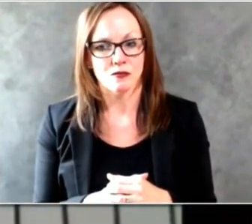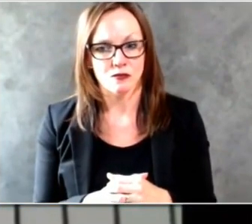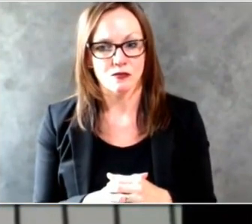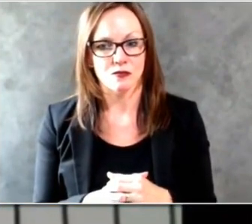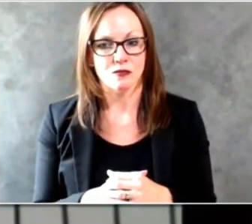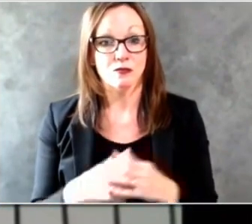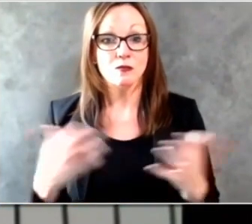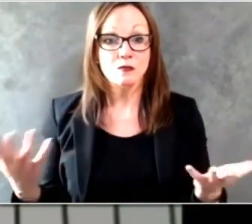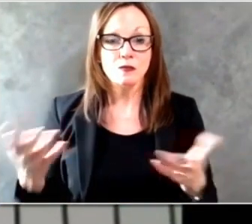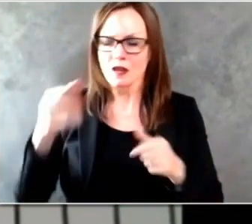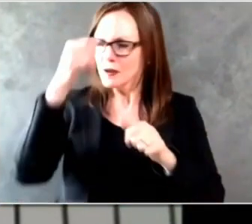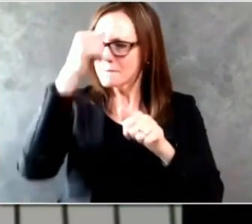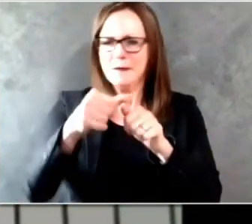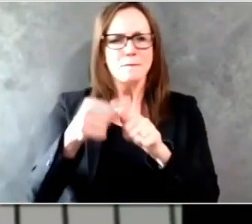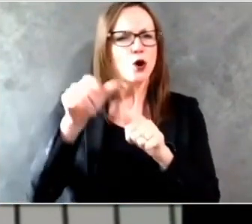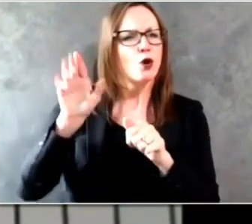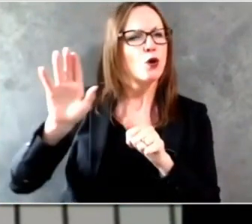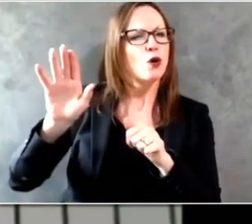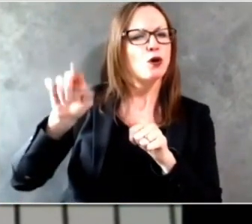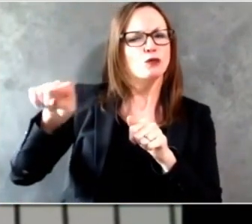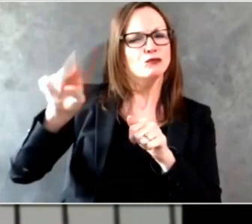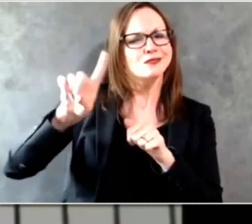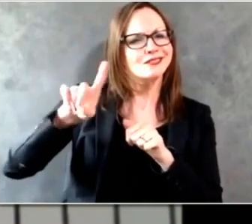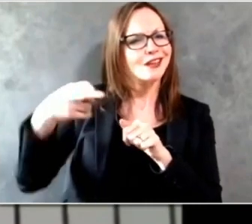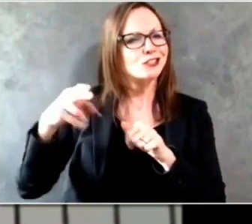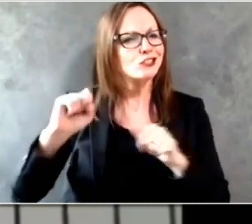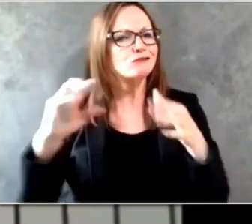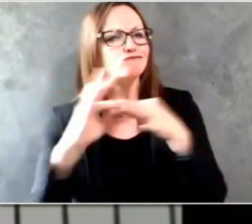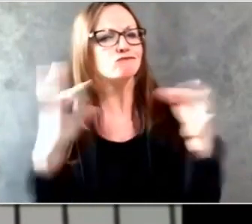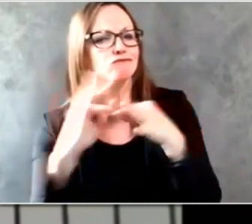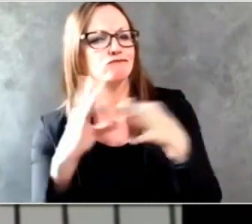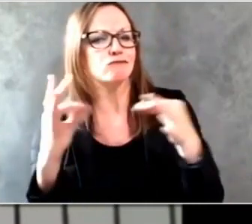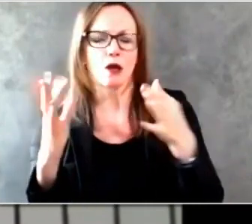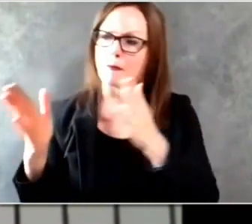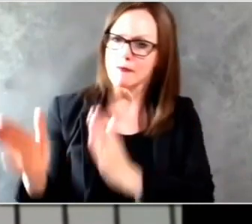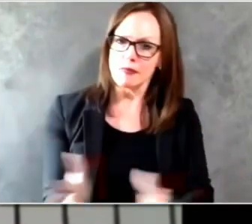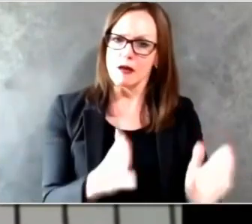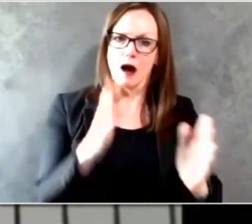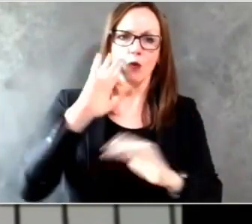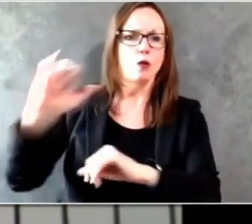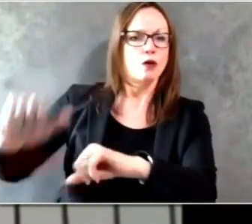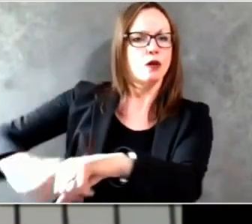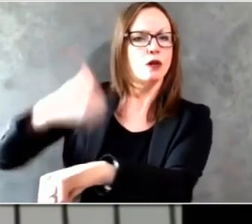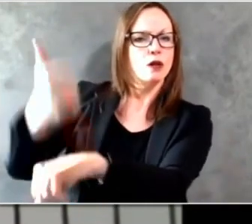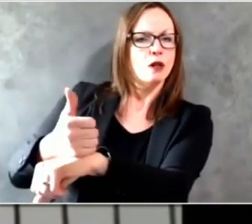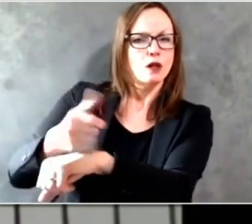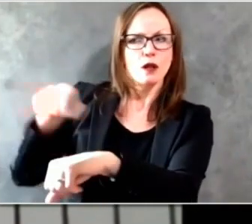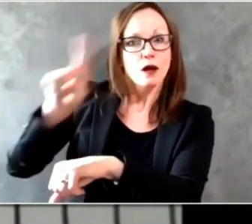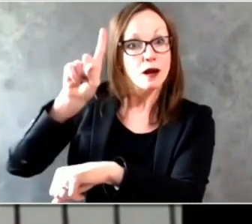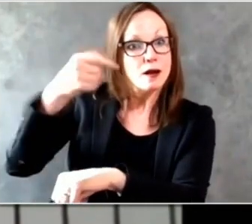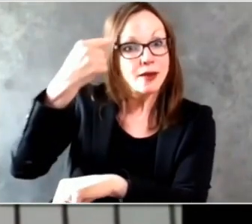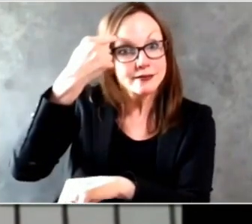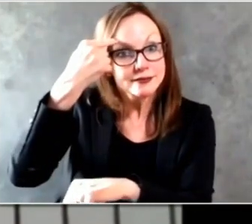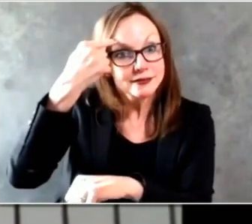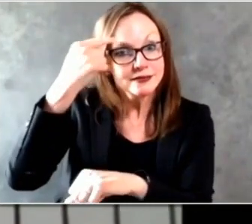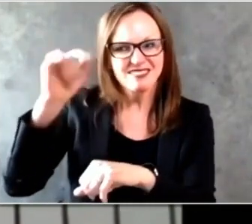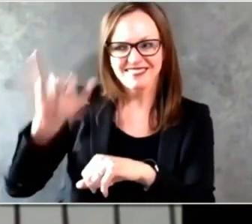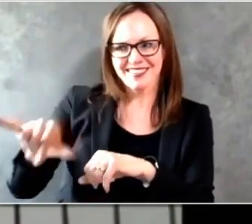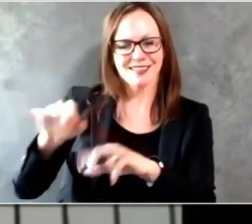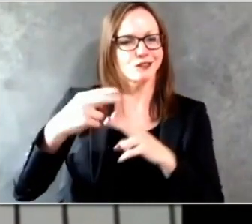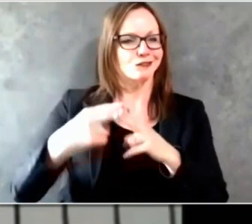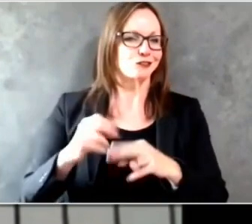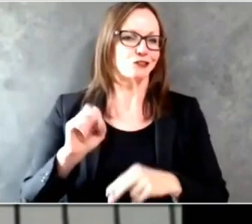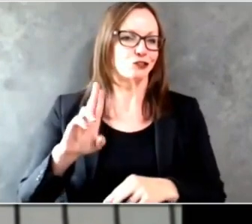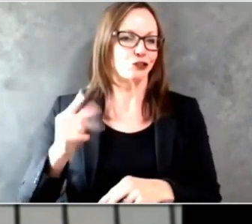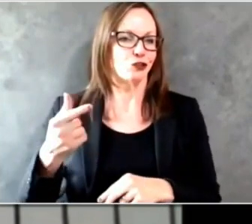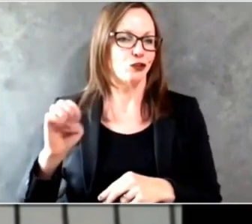is still on hold. And again, you know, we would need to reassess that should we see the trends, you know,